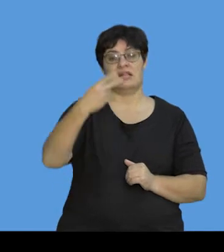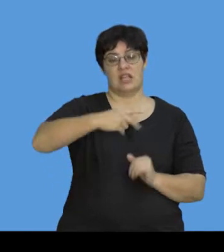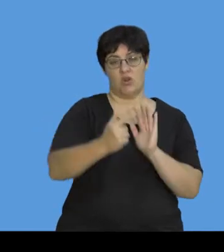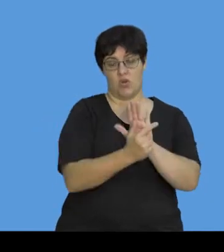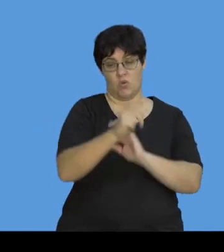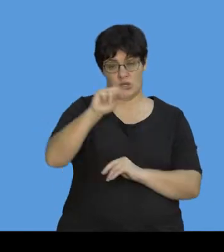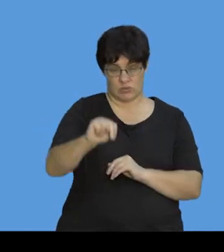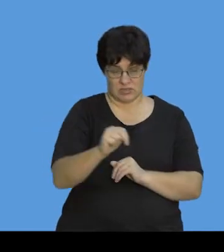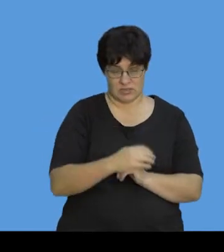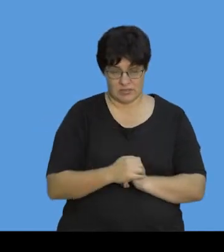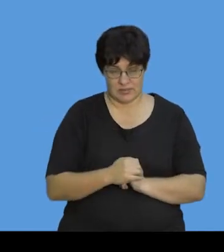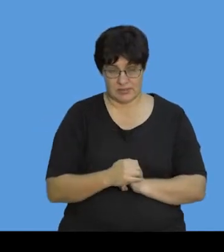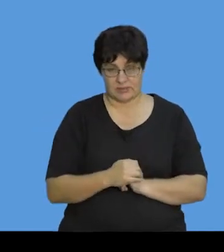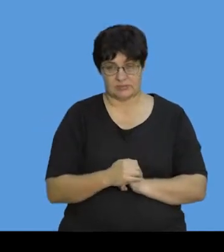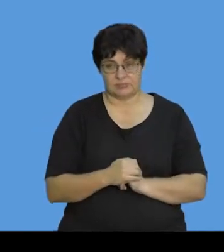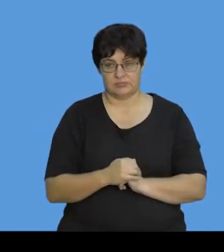law